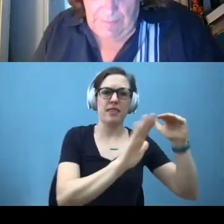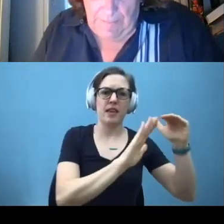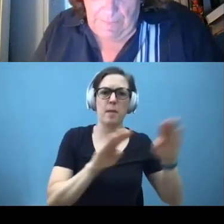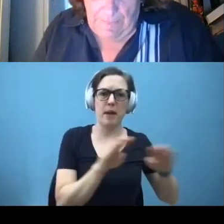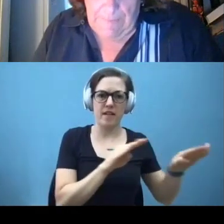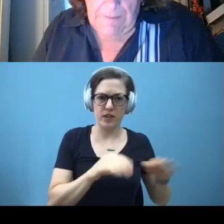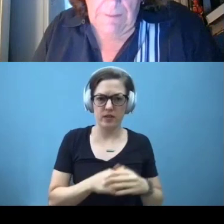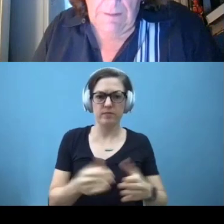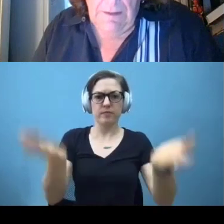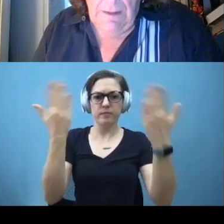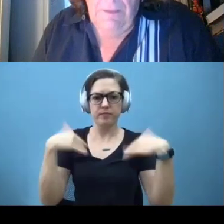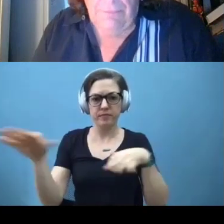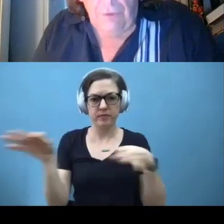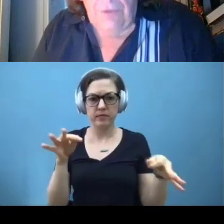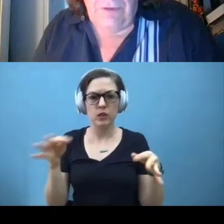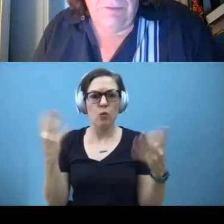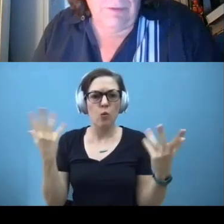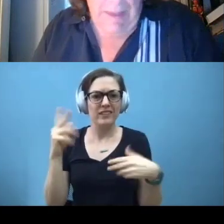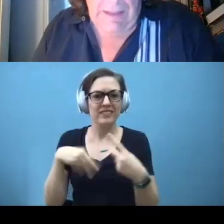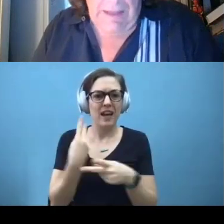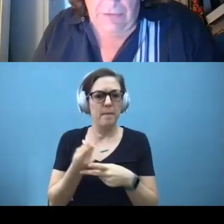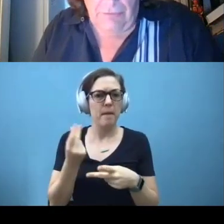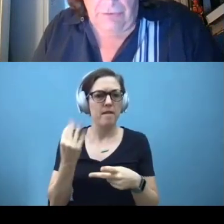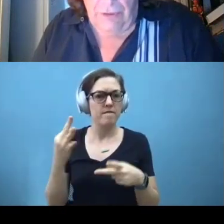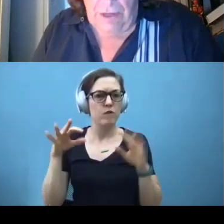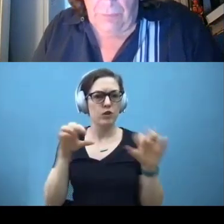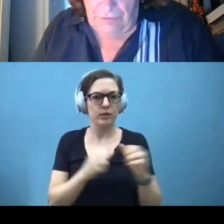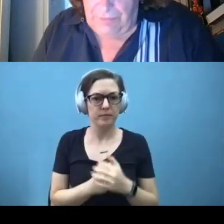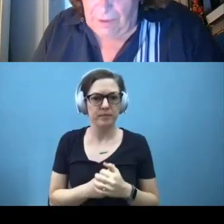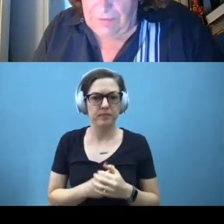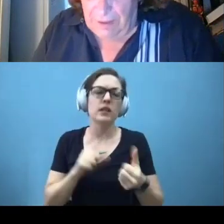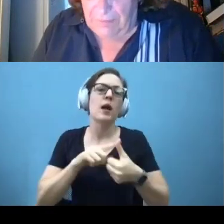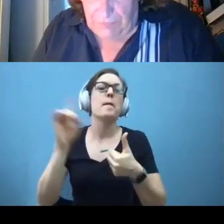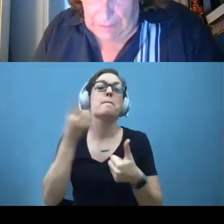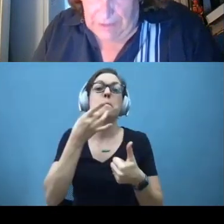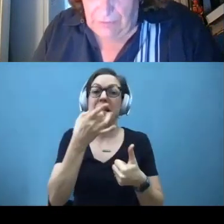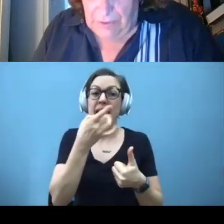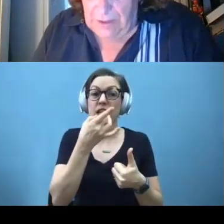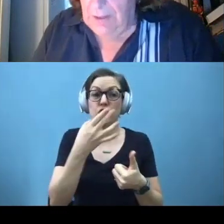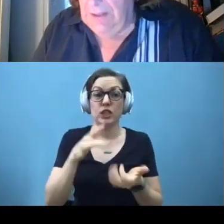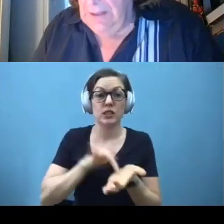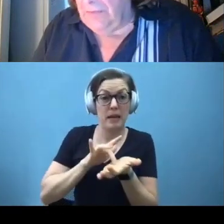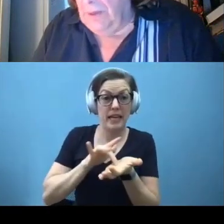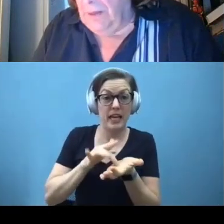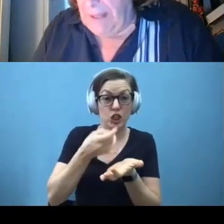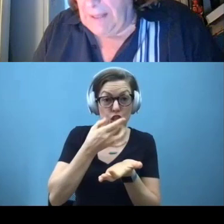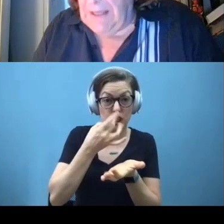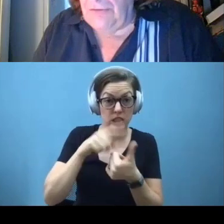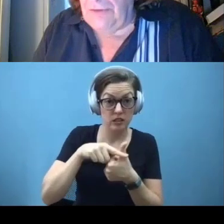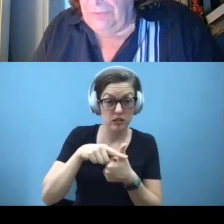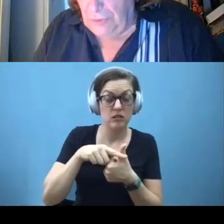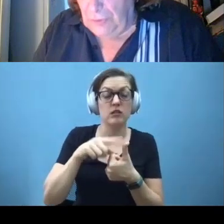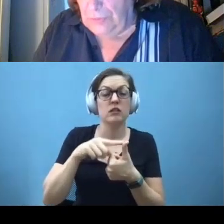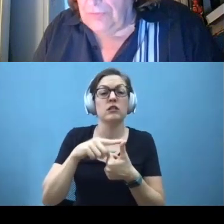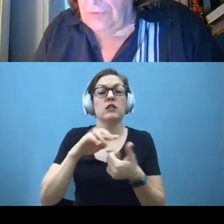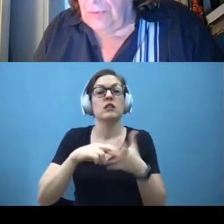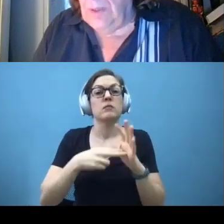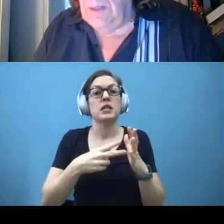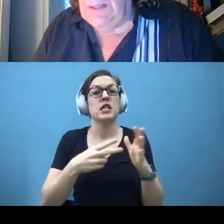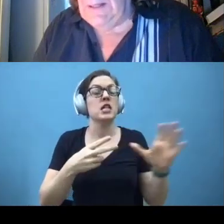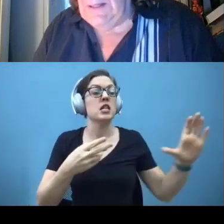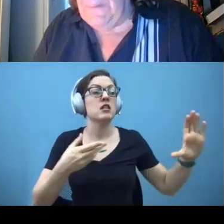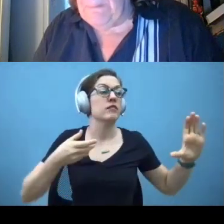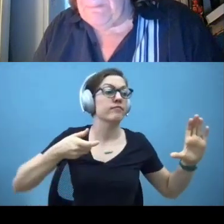please. The first is the medication restraint, which is fairly self-explanatory. It's when a medication is used